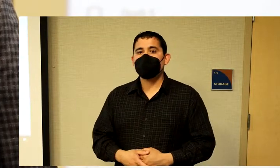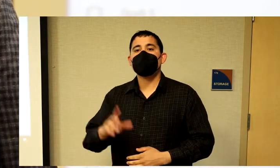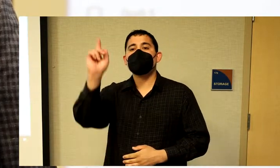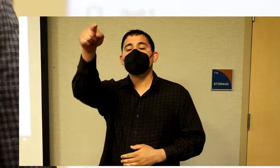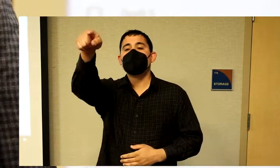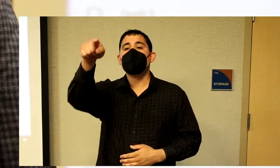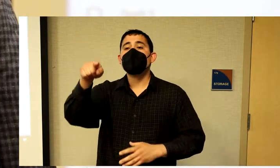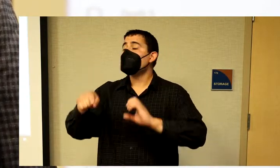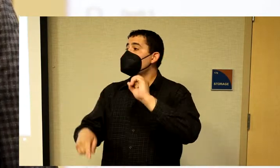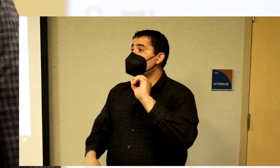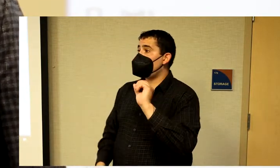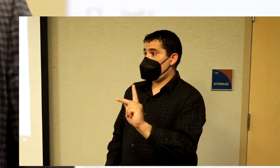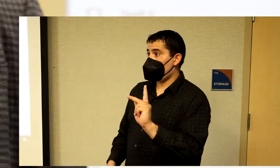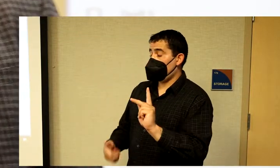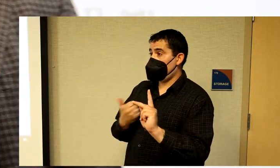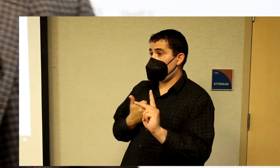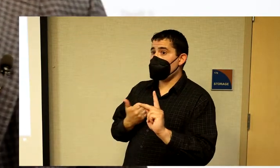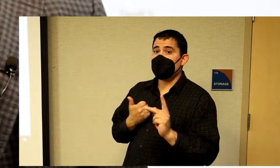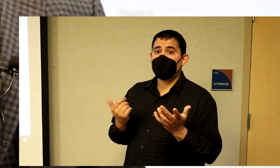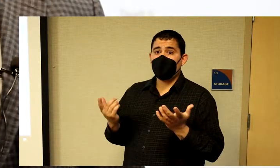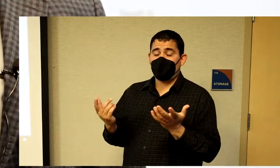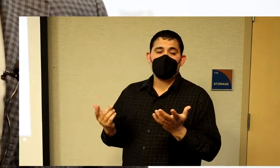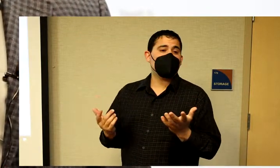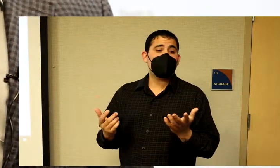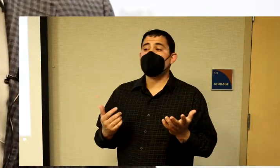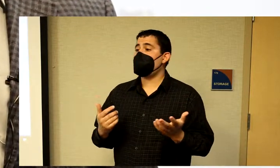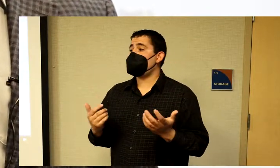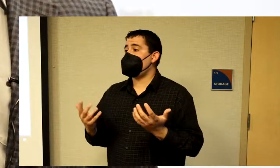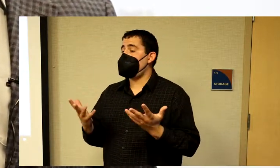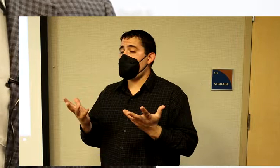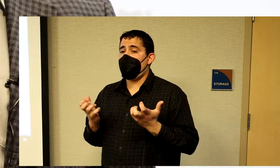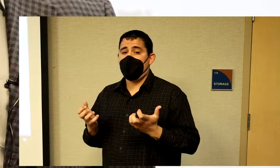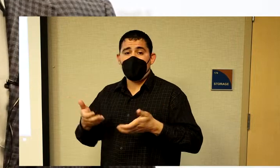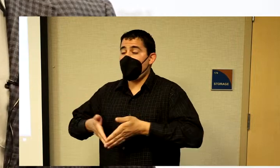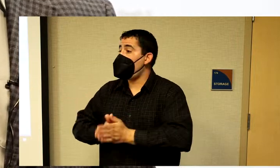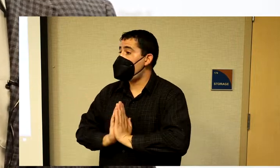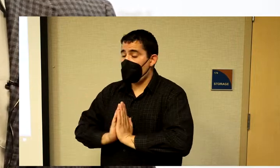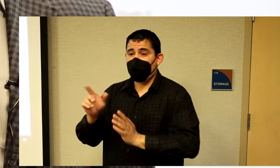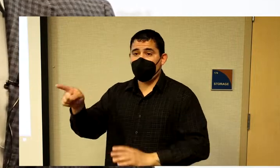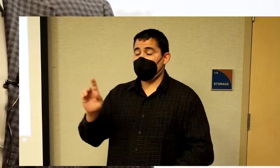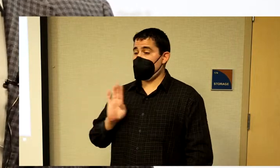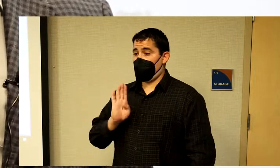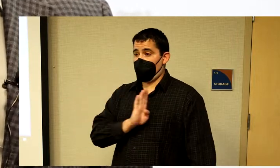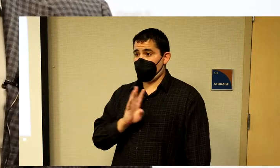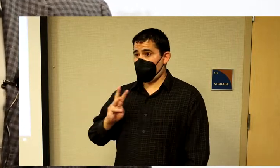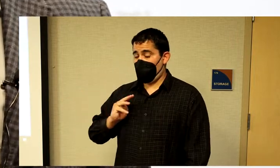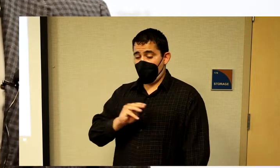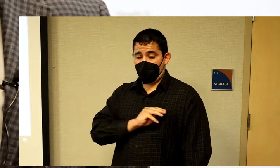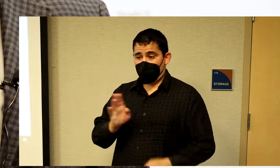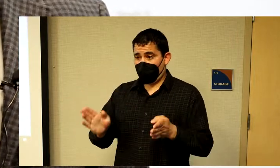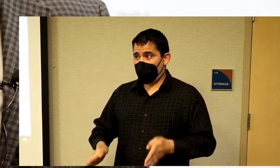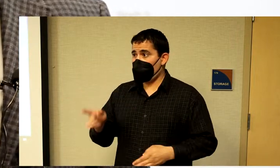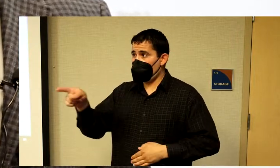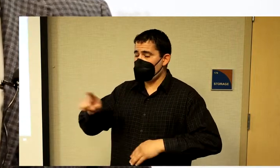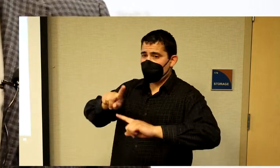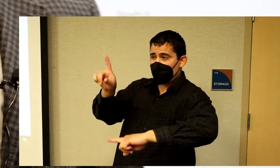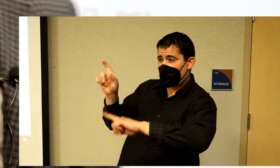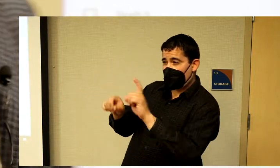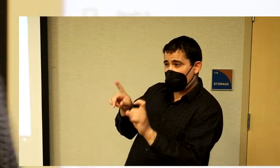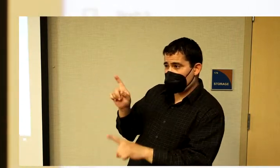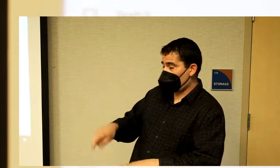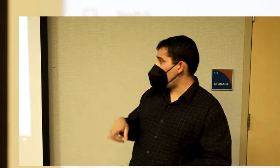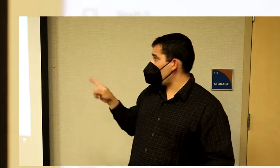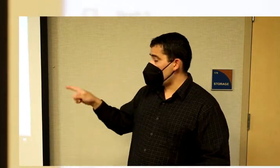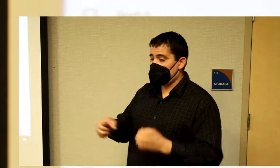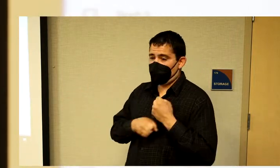Okay, part of what I'd like to hear with you tonight is have board members ask questions and react to maps and just have